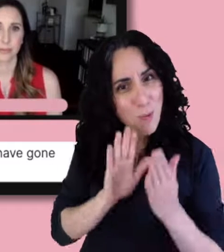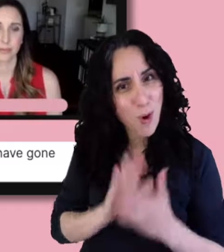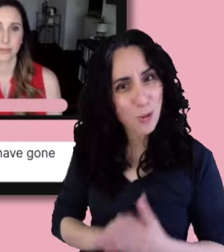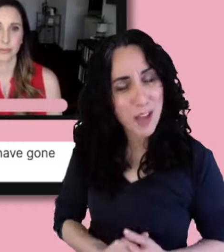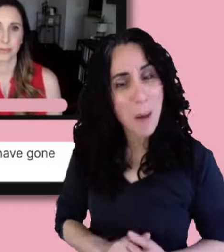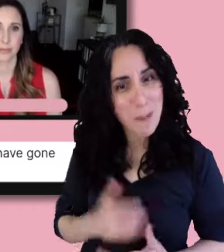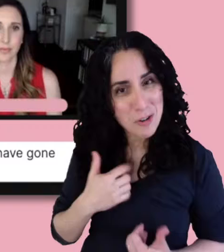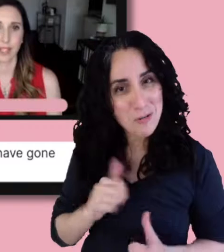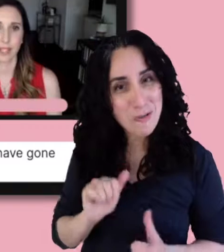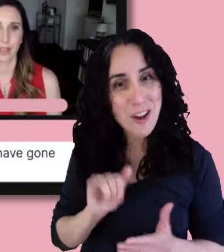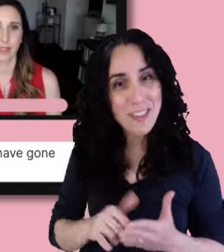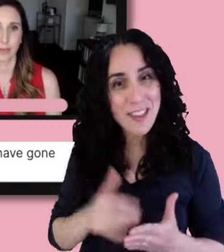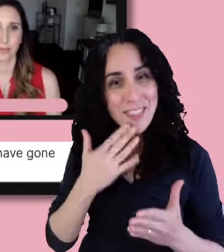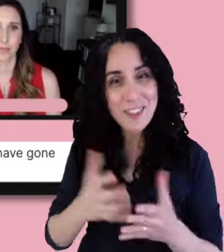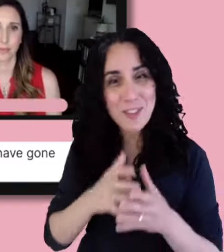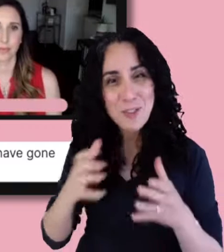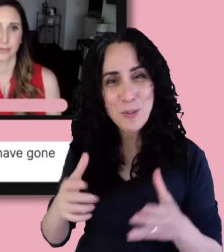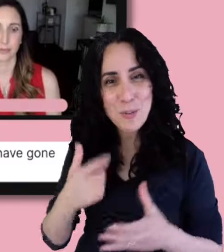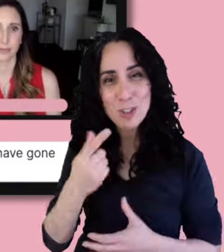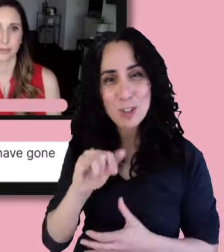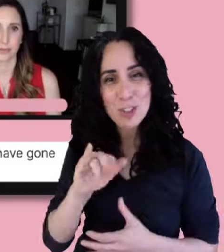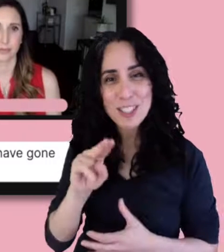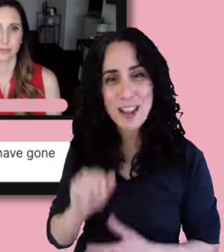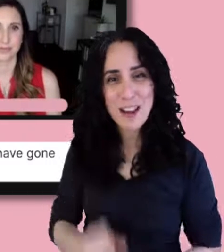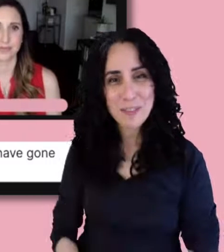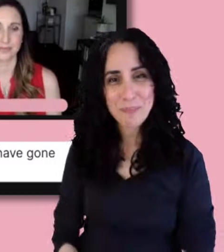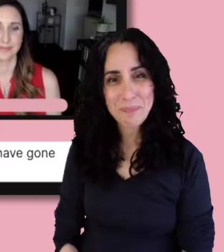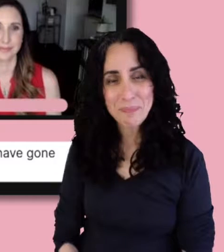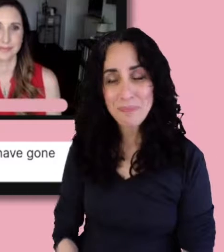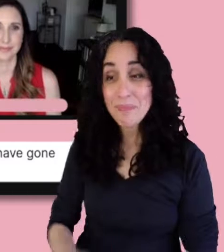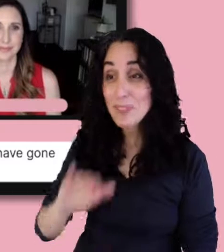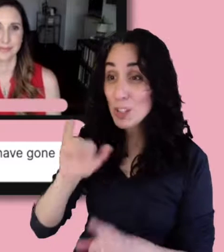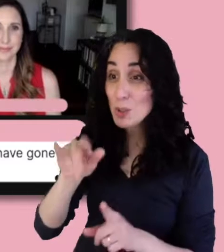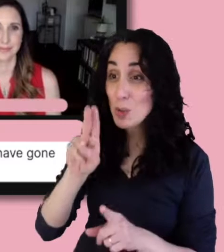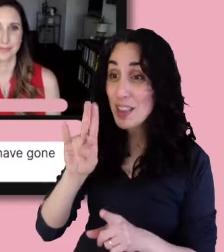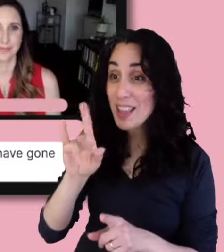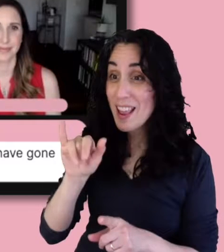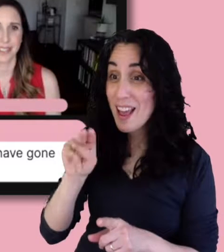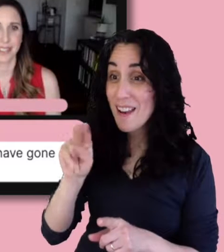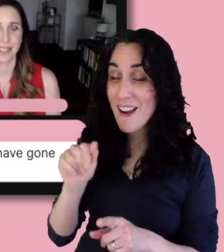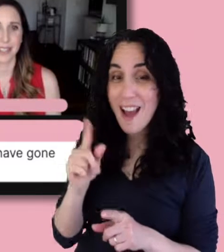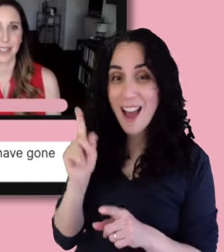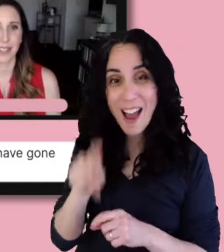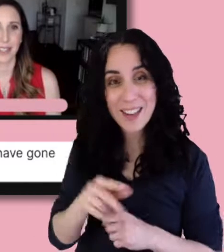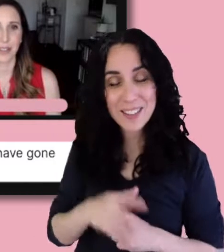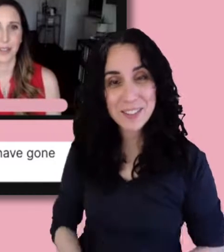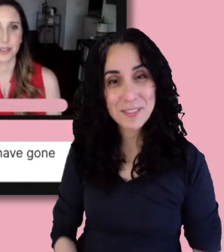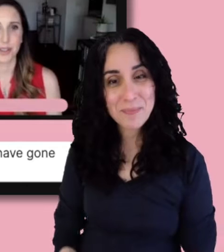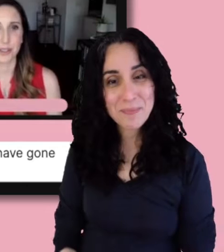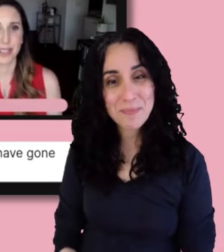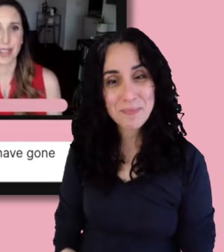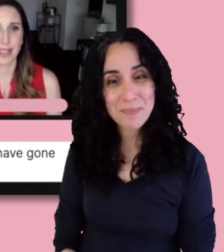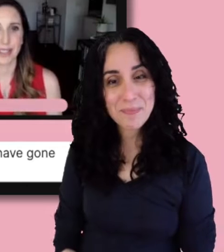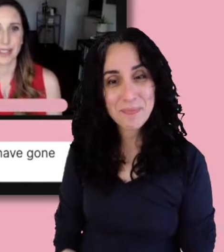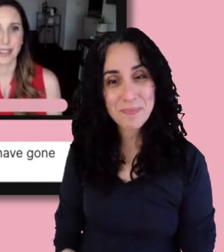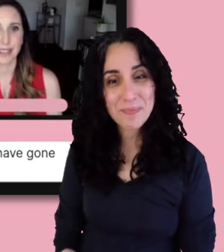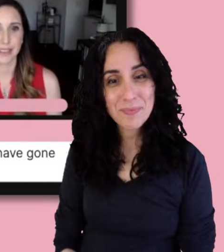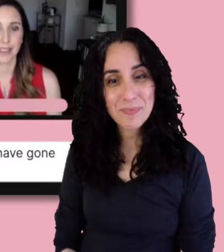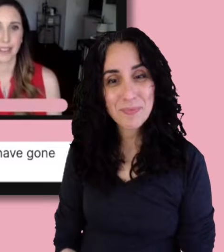so I'm actually going to try that. Thank you so much, Gina. Juliana asked a question that's now on the screen. What if it feels